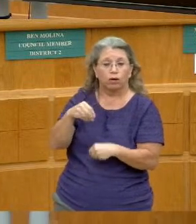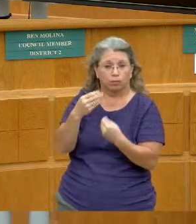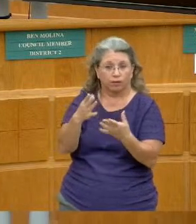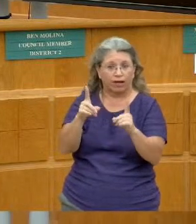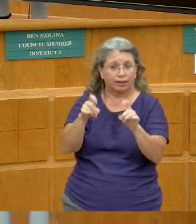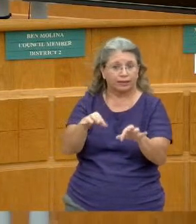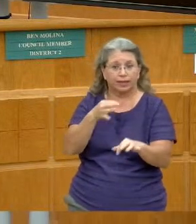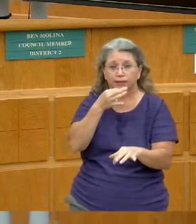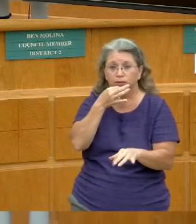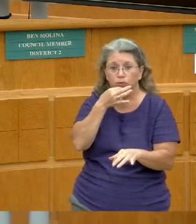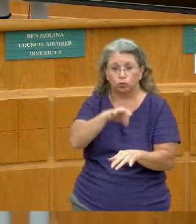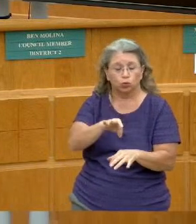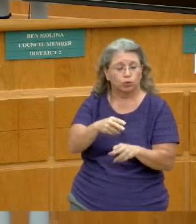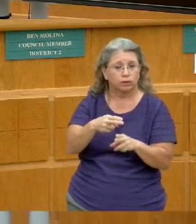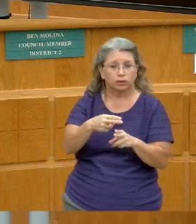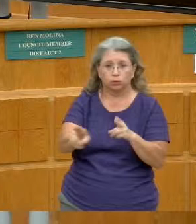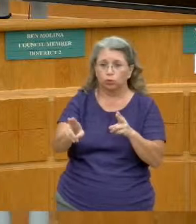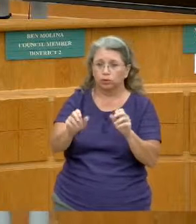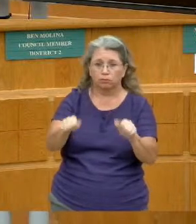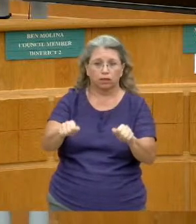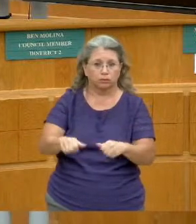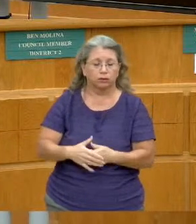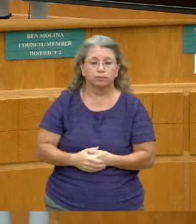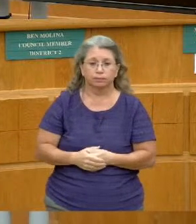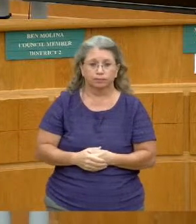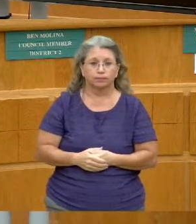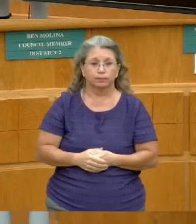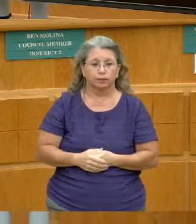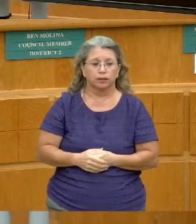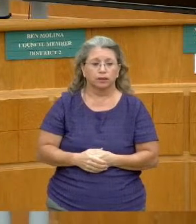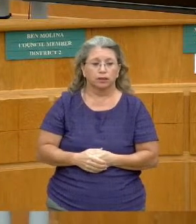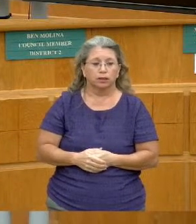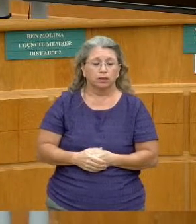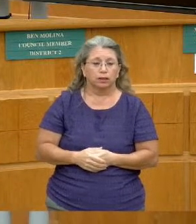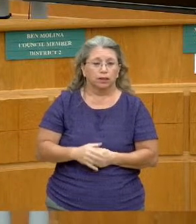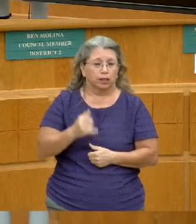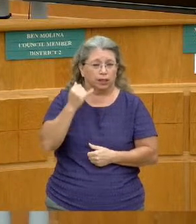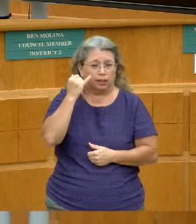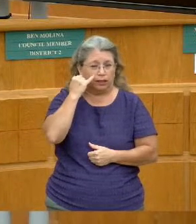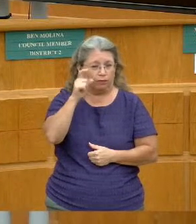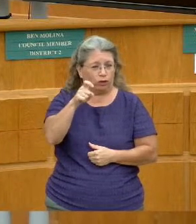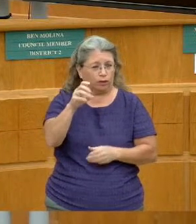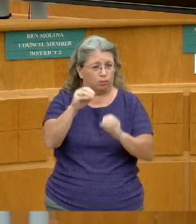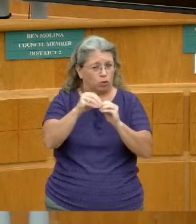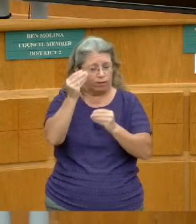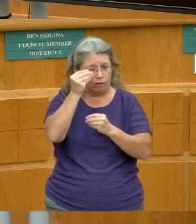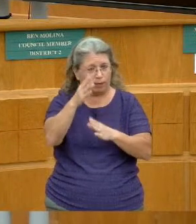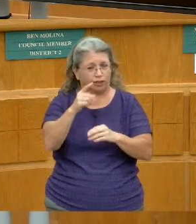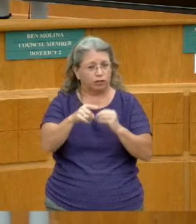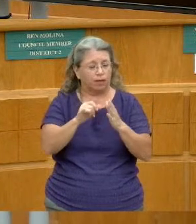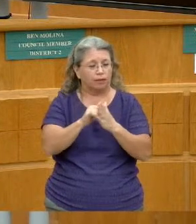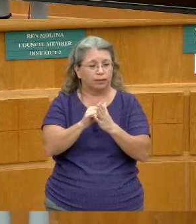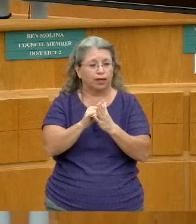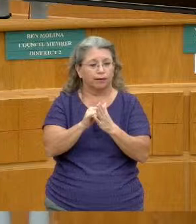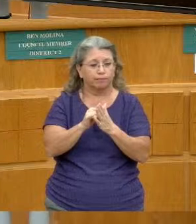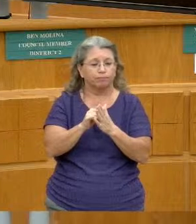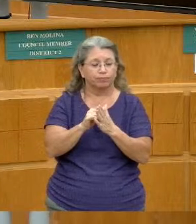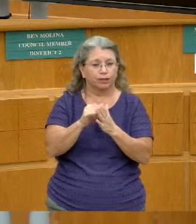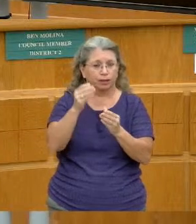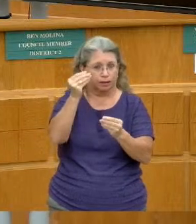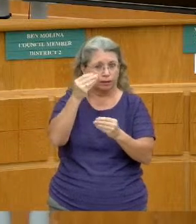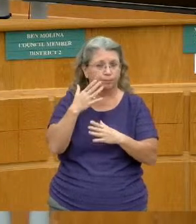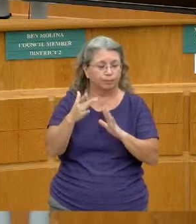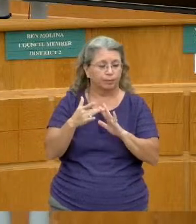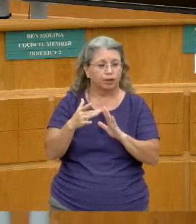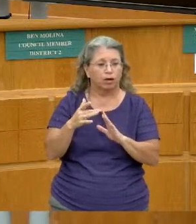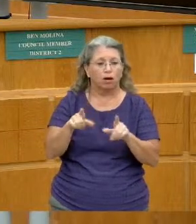soon as possible. And again, let us know if you want to know a little bit more information about the testing. There was also a major star